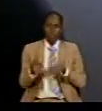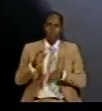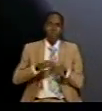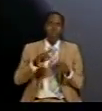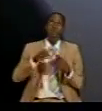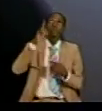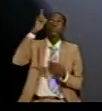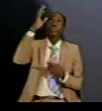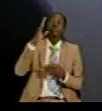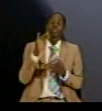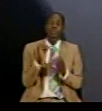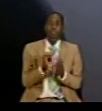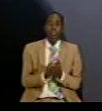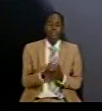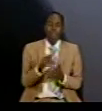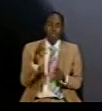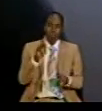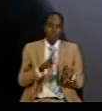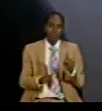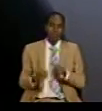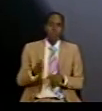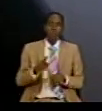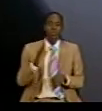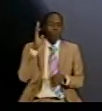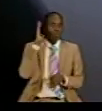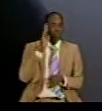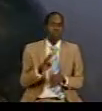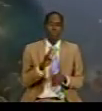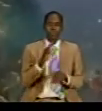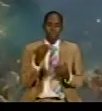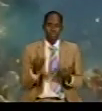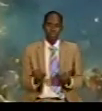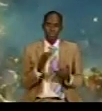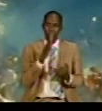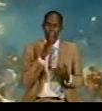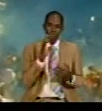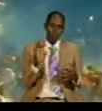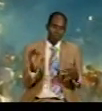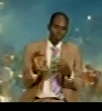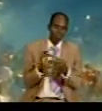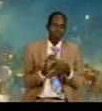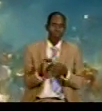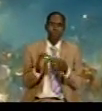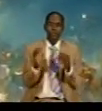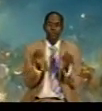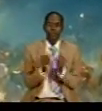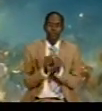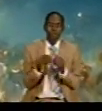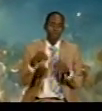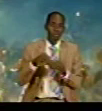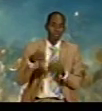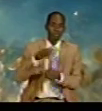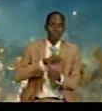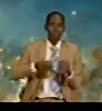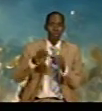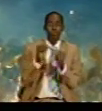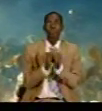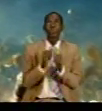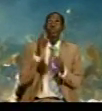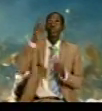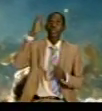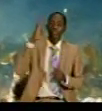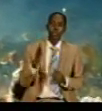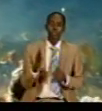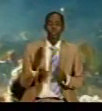that man will enjoy fellowship with God now and relationship with God now, as well as fellowship